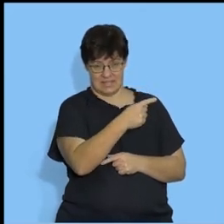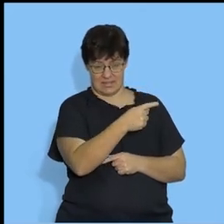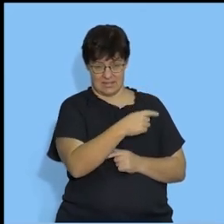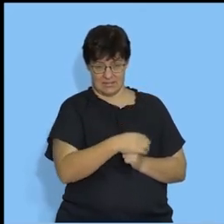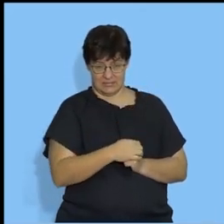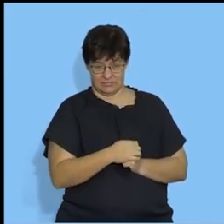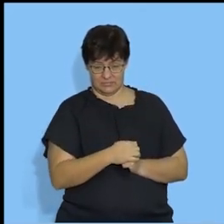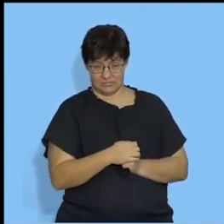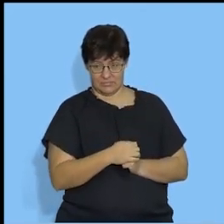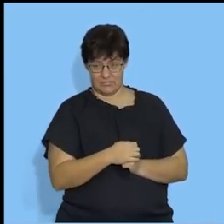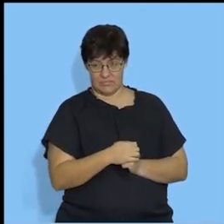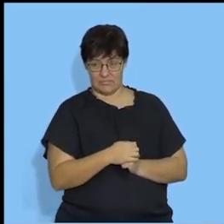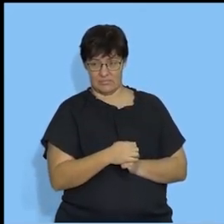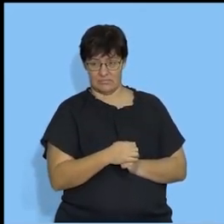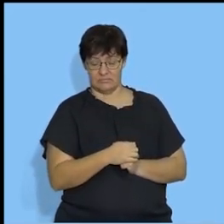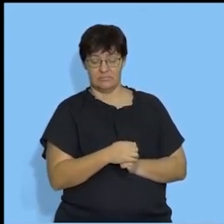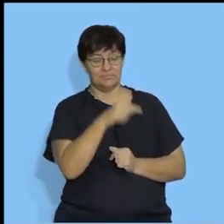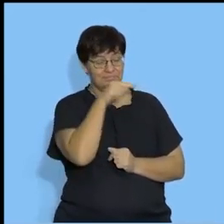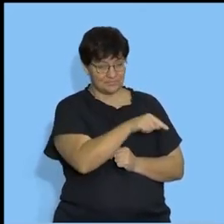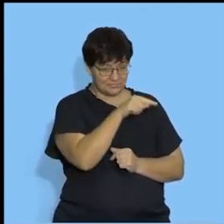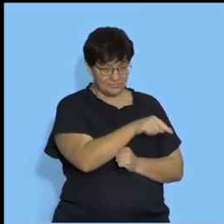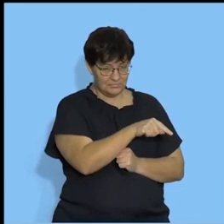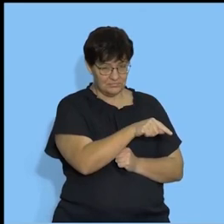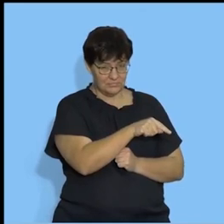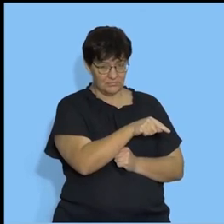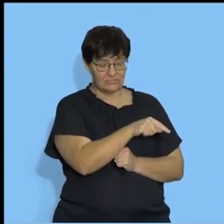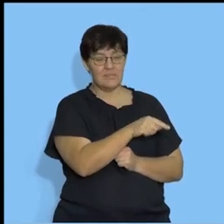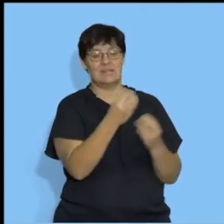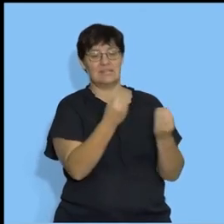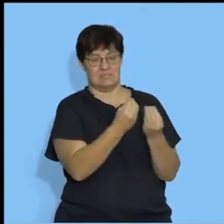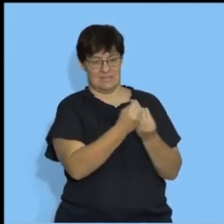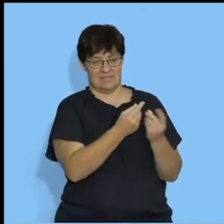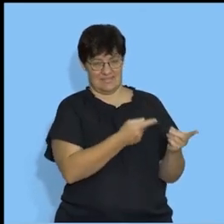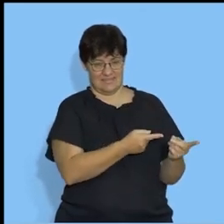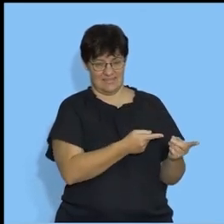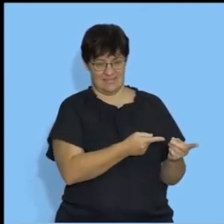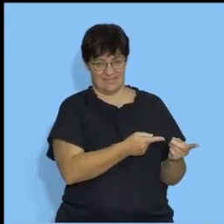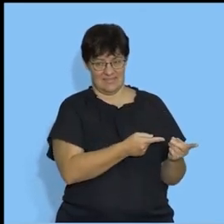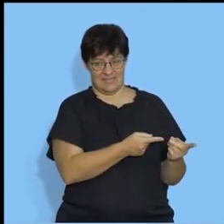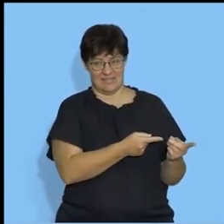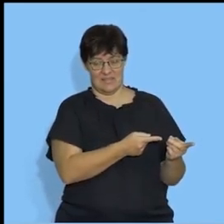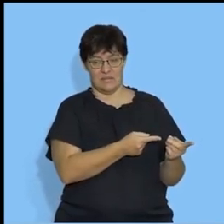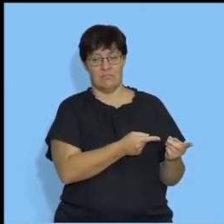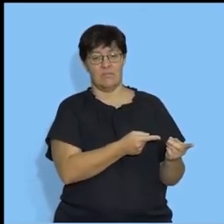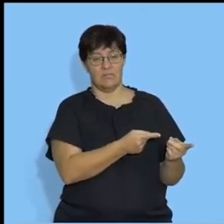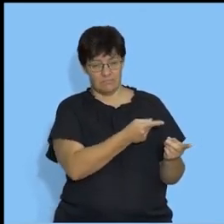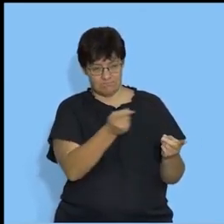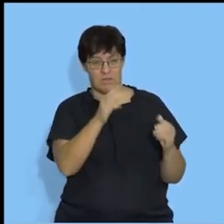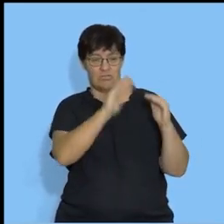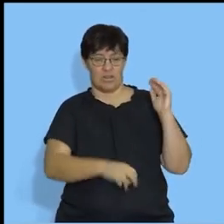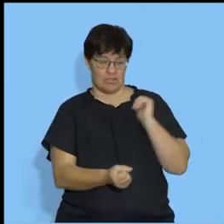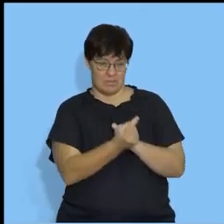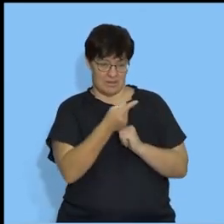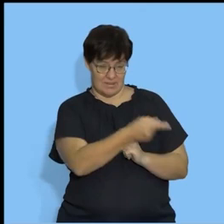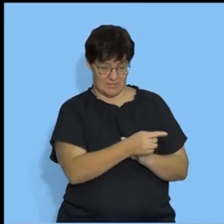So this oxidizing agent is actually the substance or the species, the ions that undergo reduction. All right,